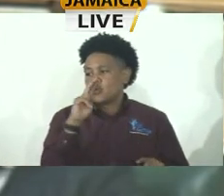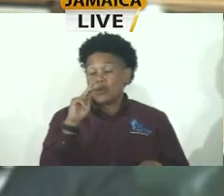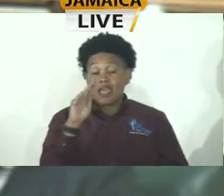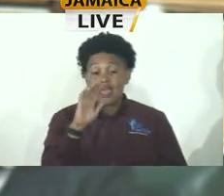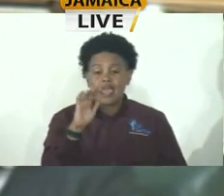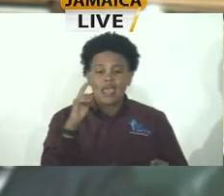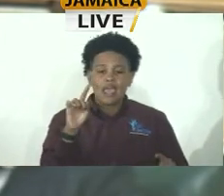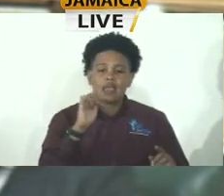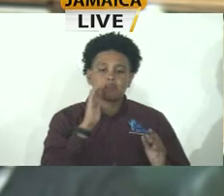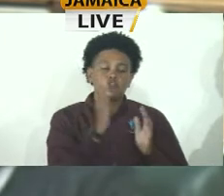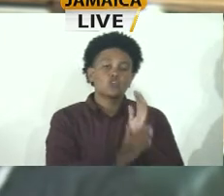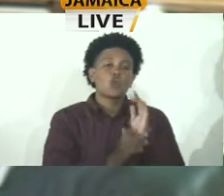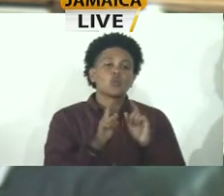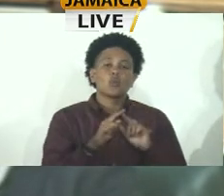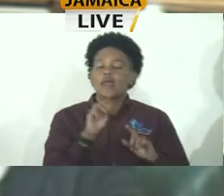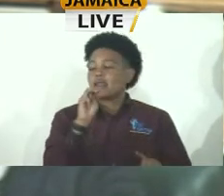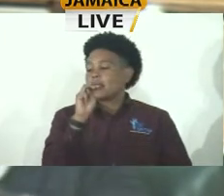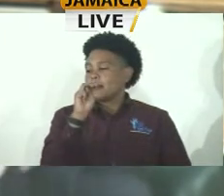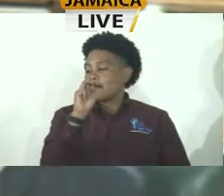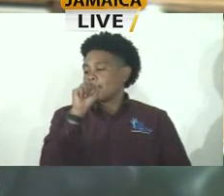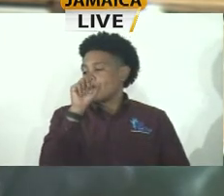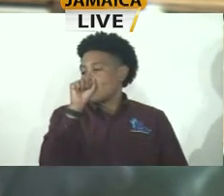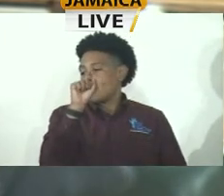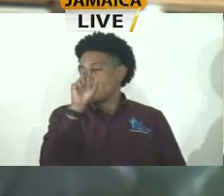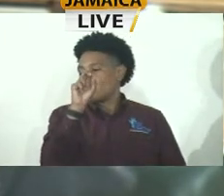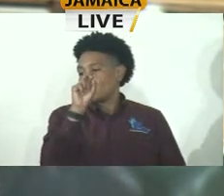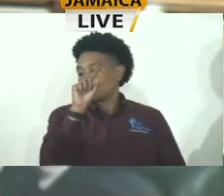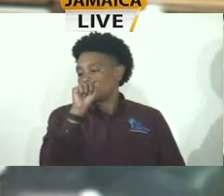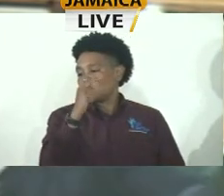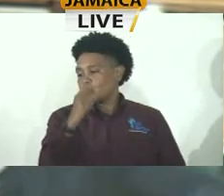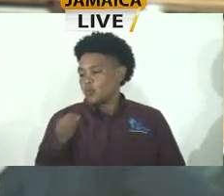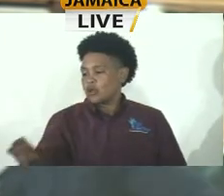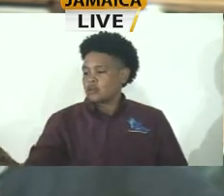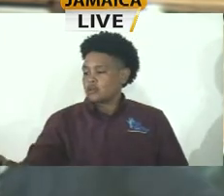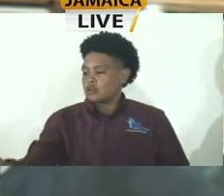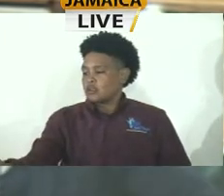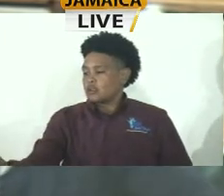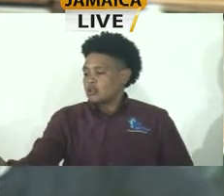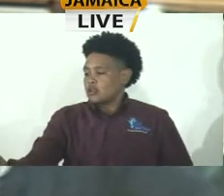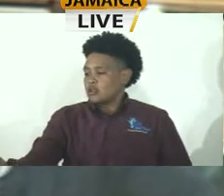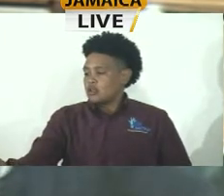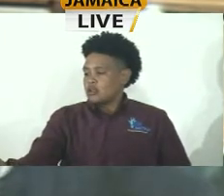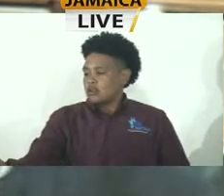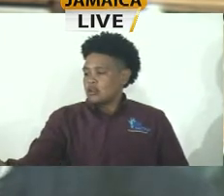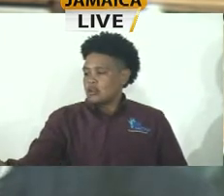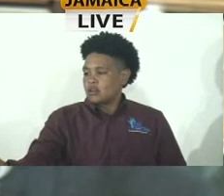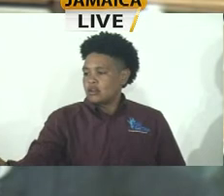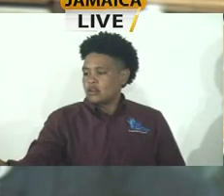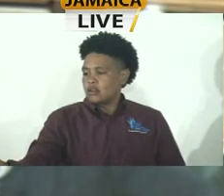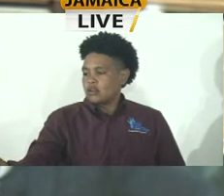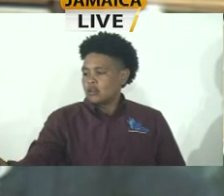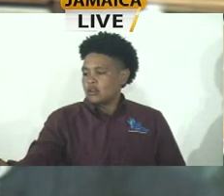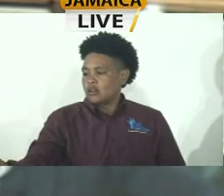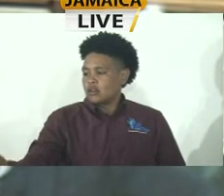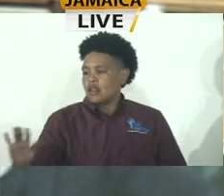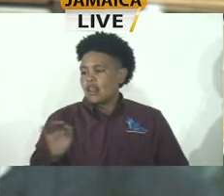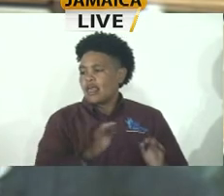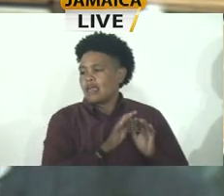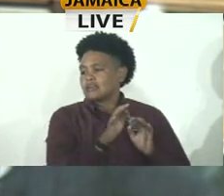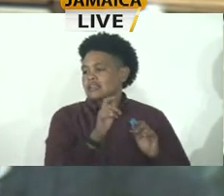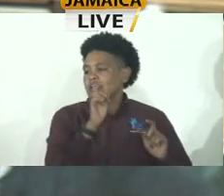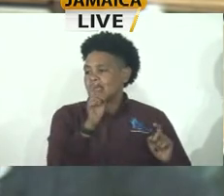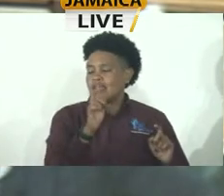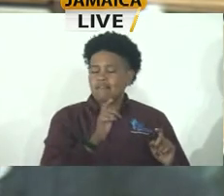came to an end on april 30th 2021 and has not been extended given the significant